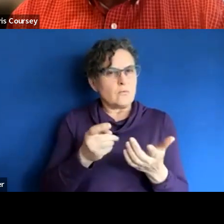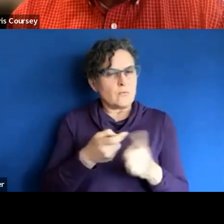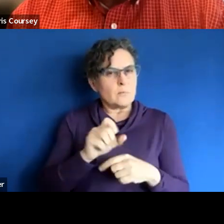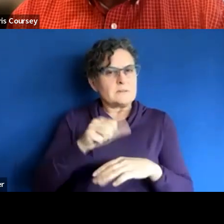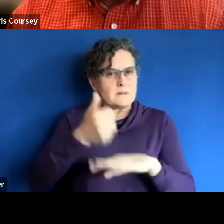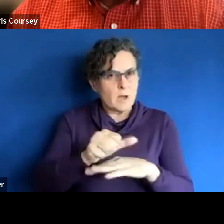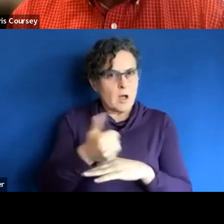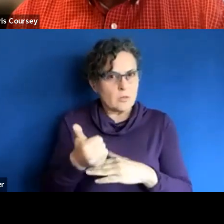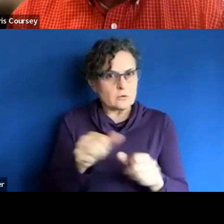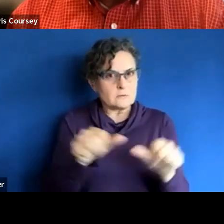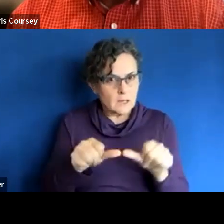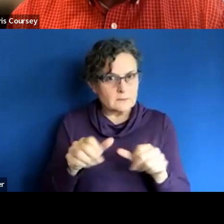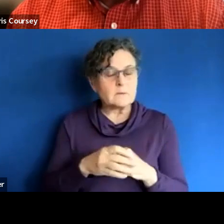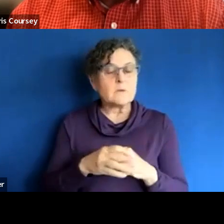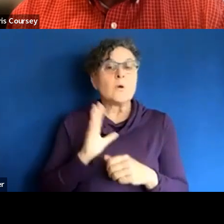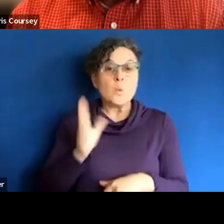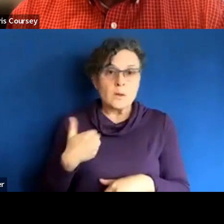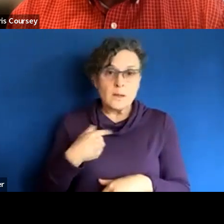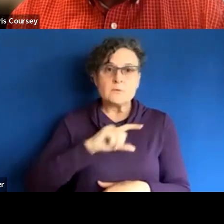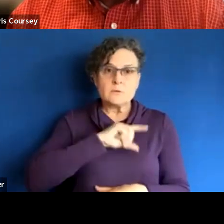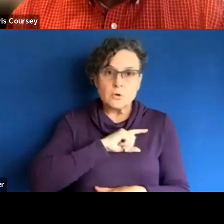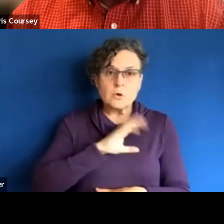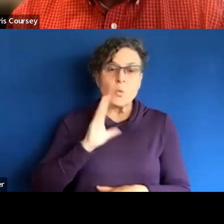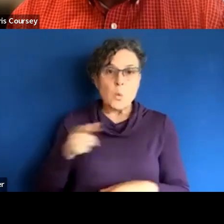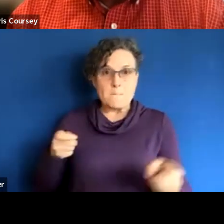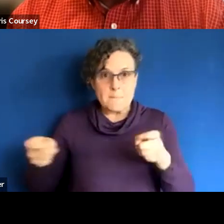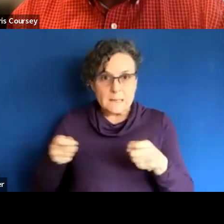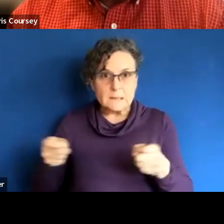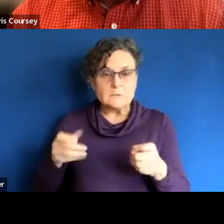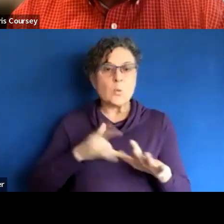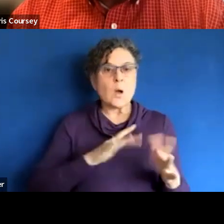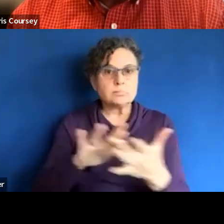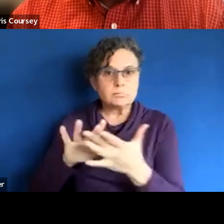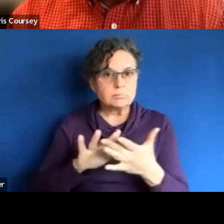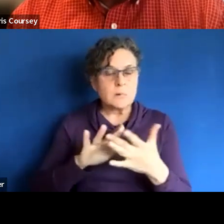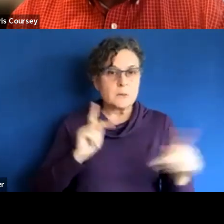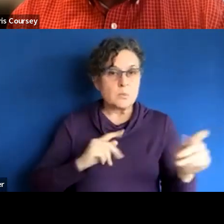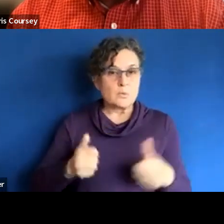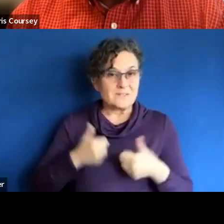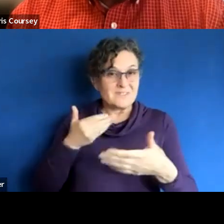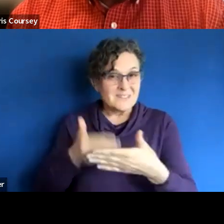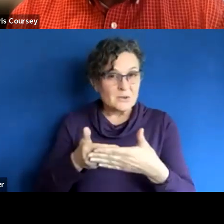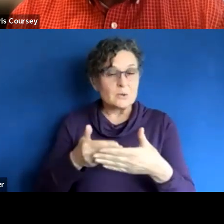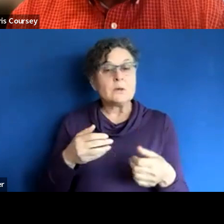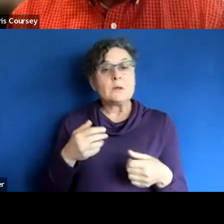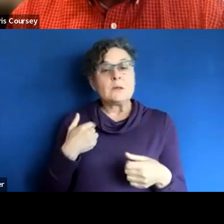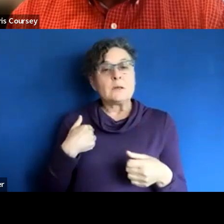By doing the security, by doing the management, by doing the neighborhood outreach, by doing the neighborhood work that council